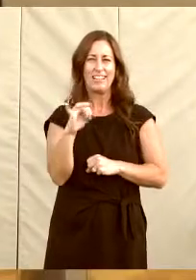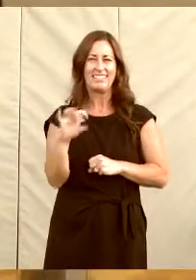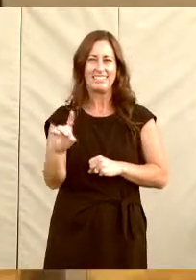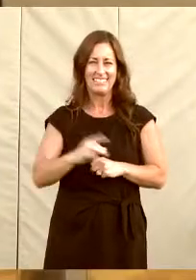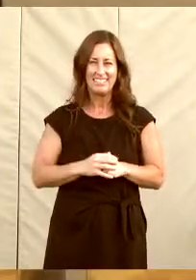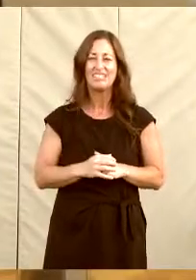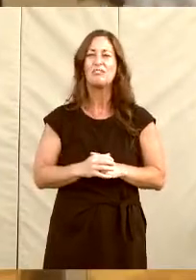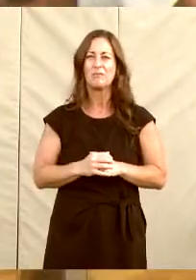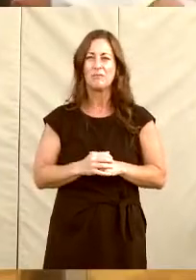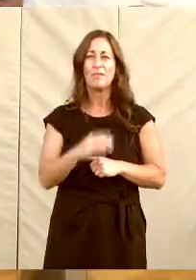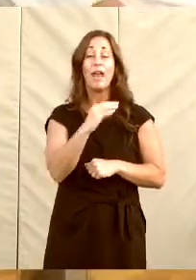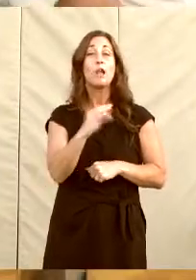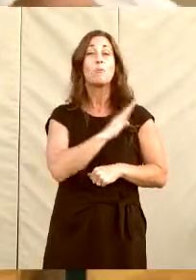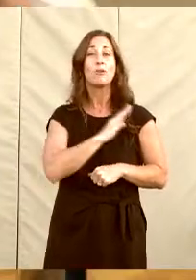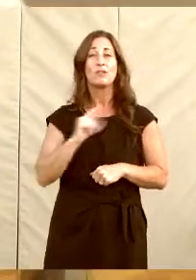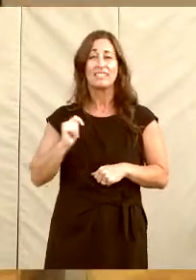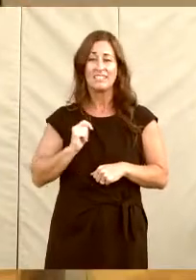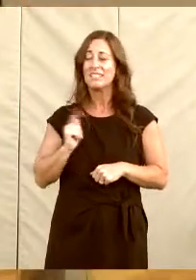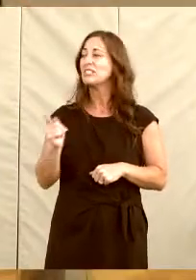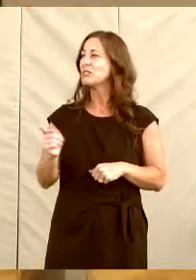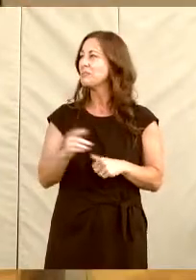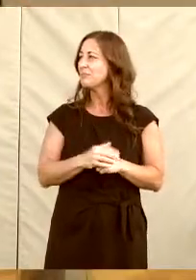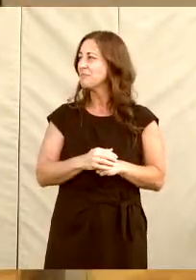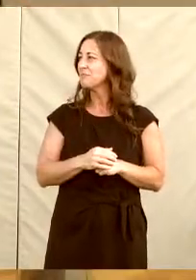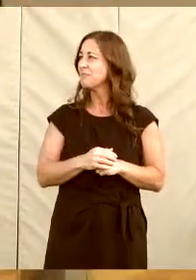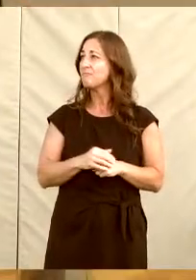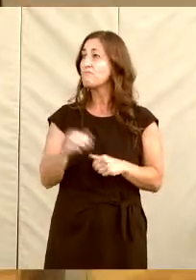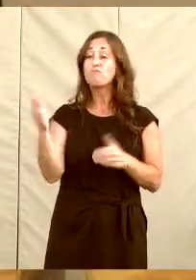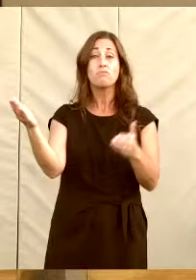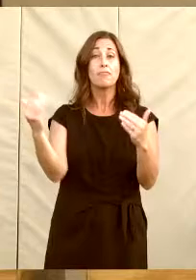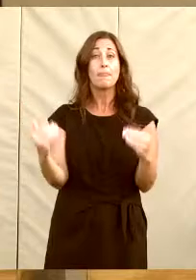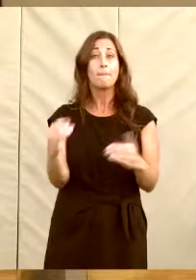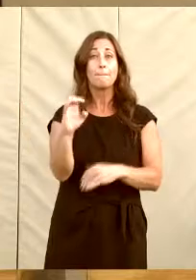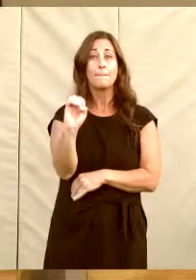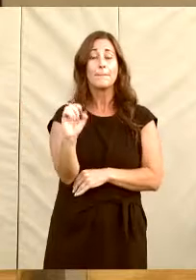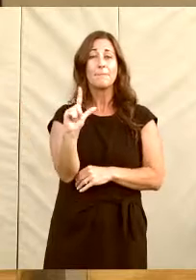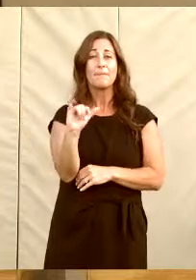District and our Board of Trustees. Miss Elizabeth McFarlane.